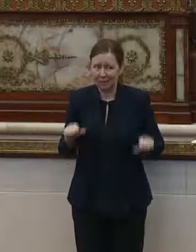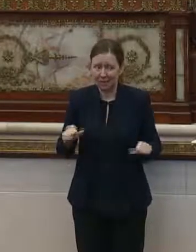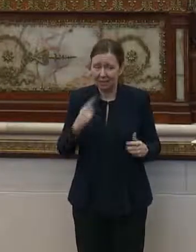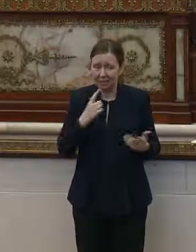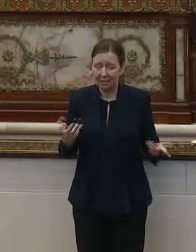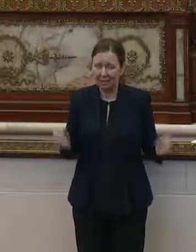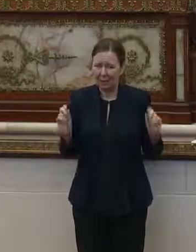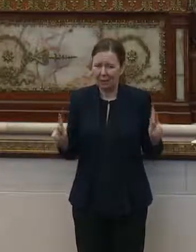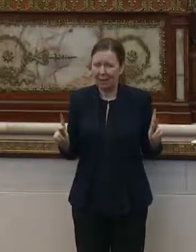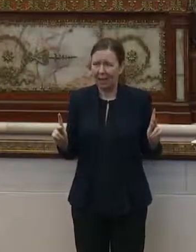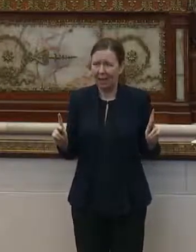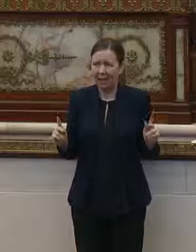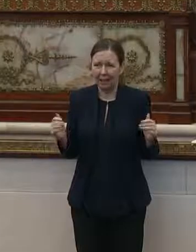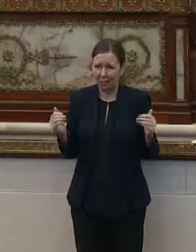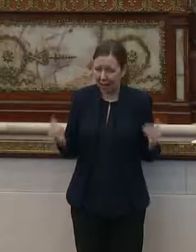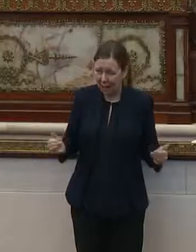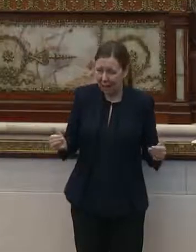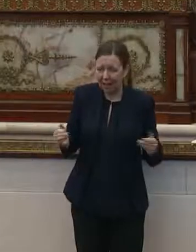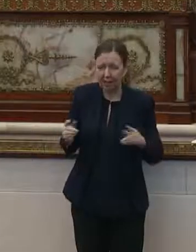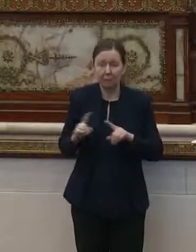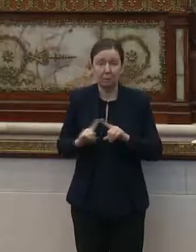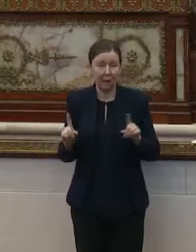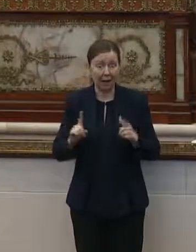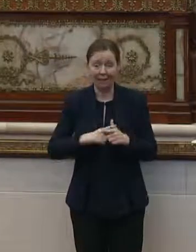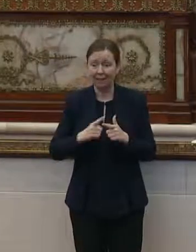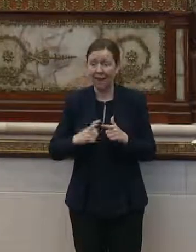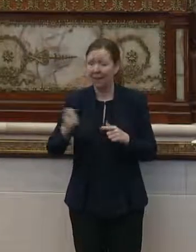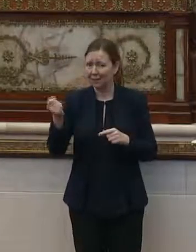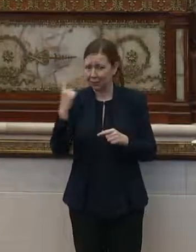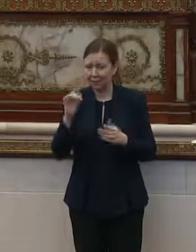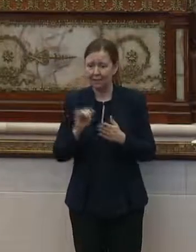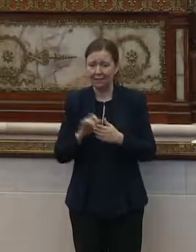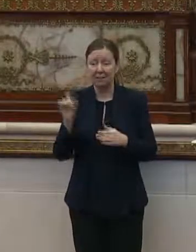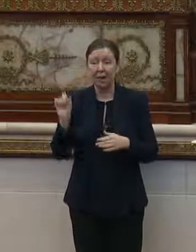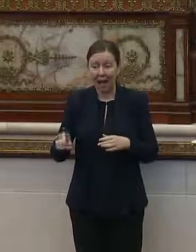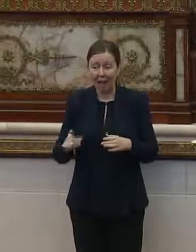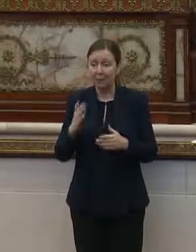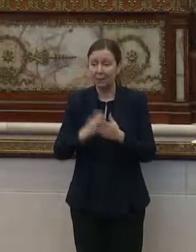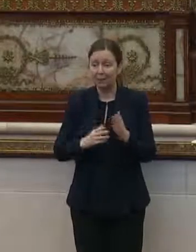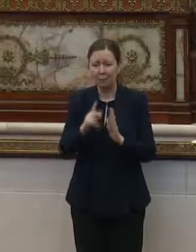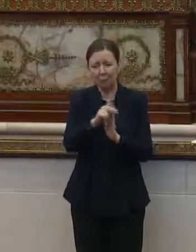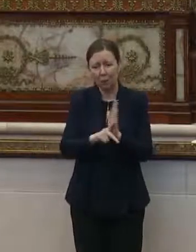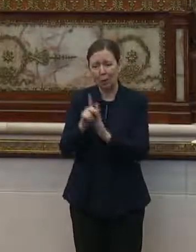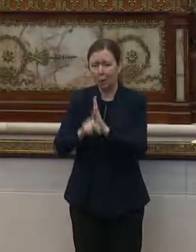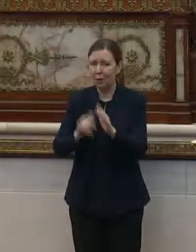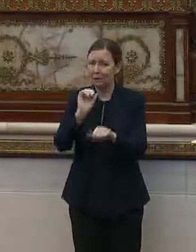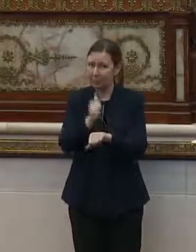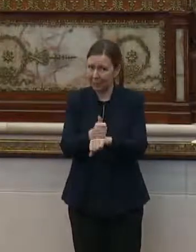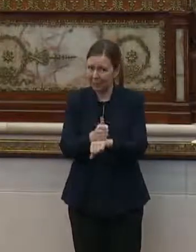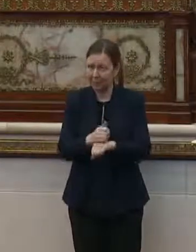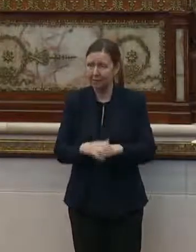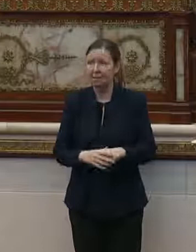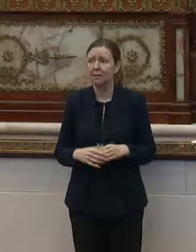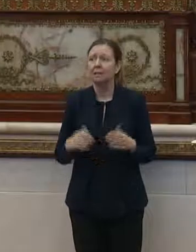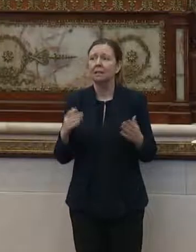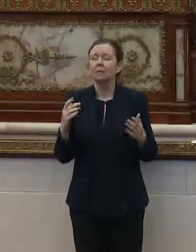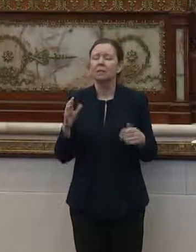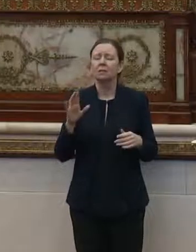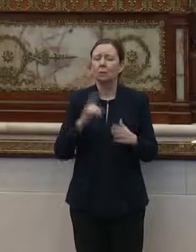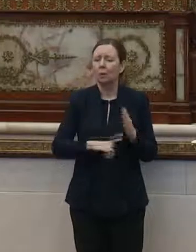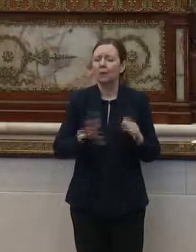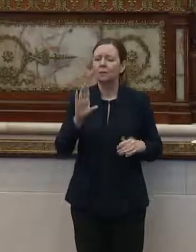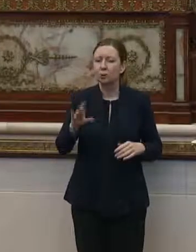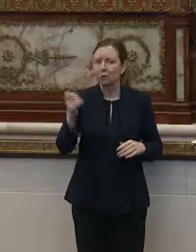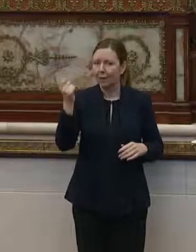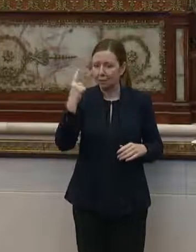said, okay, go there, but then understanding that there had to be some protocols. So what is your understanding